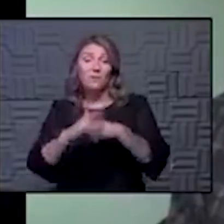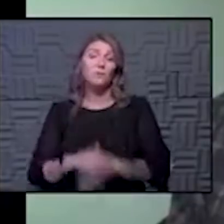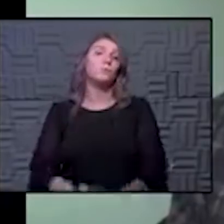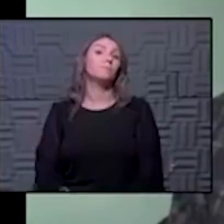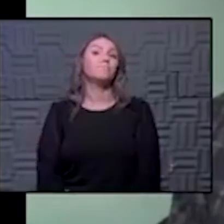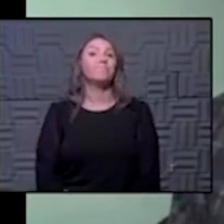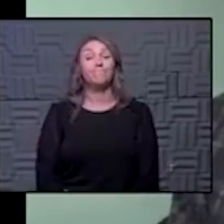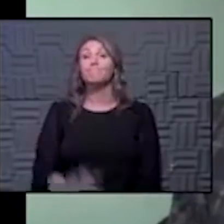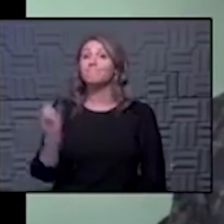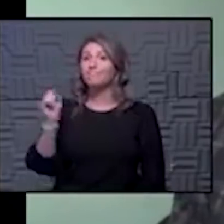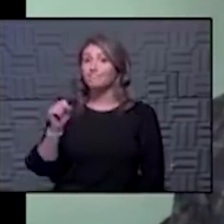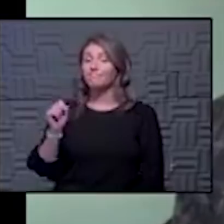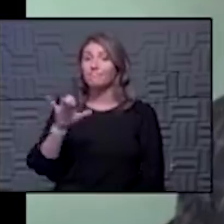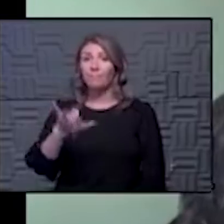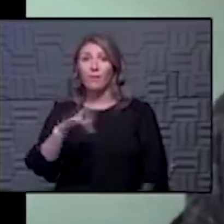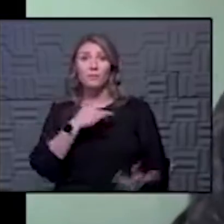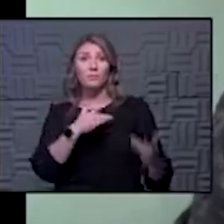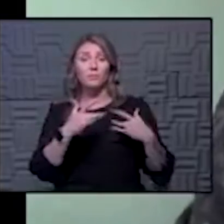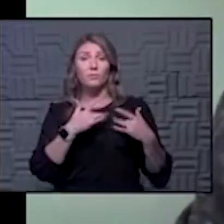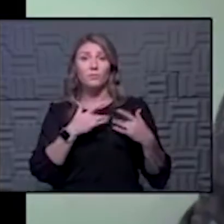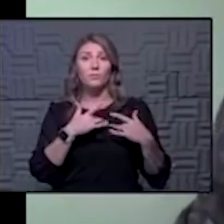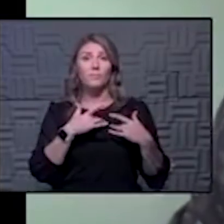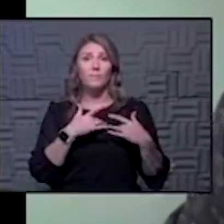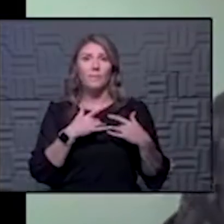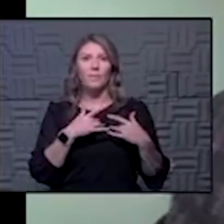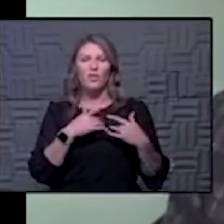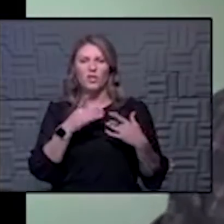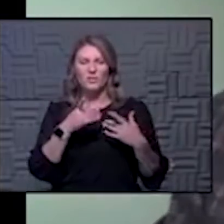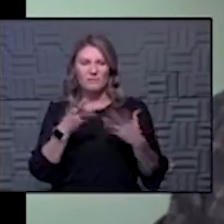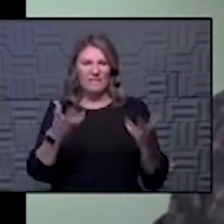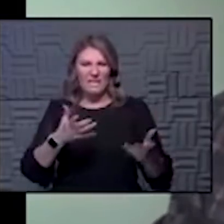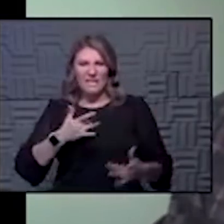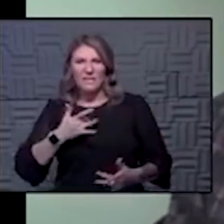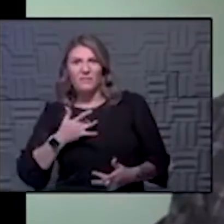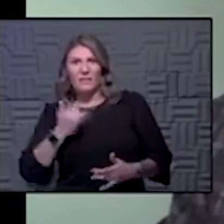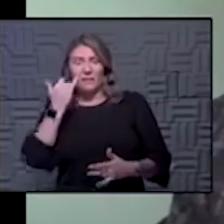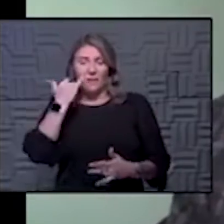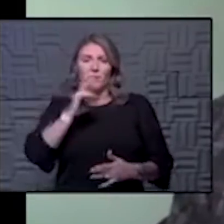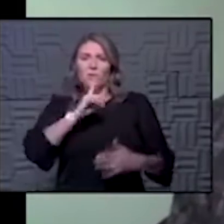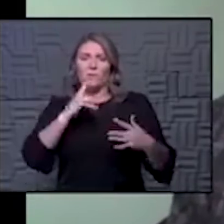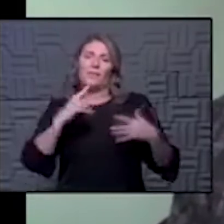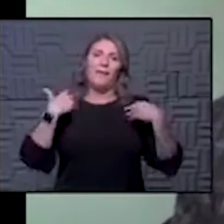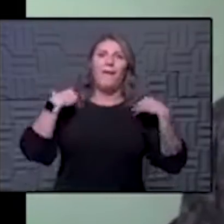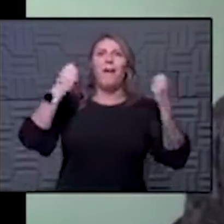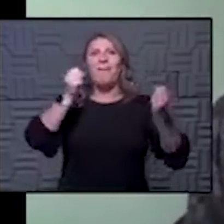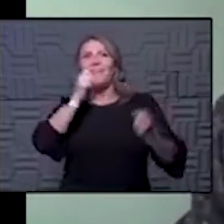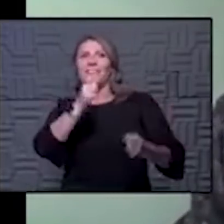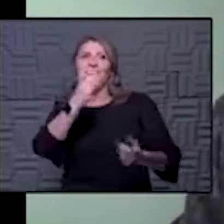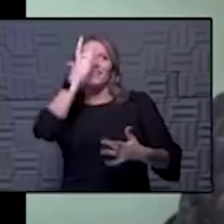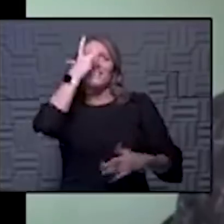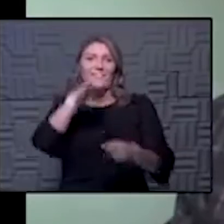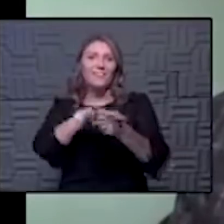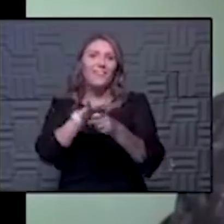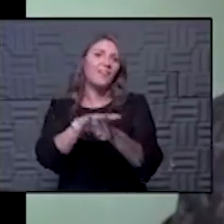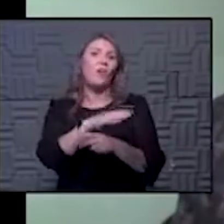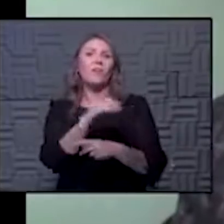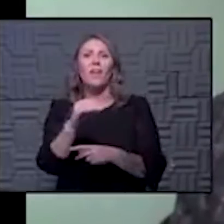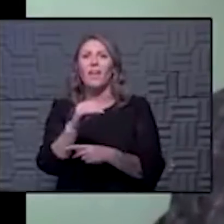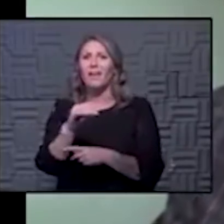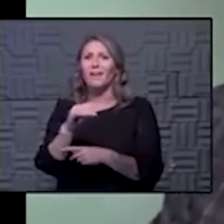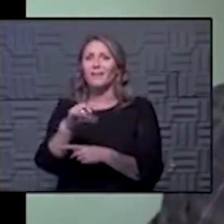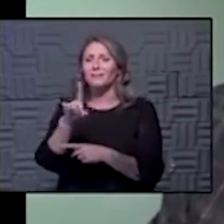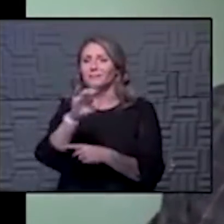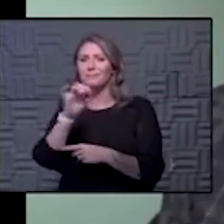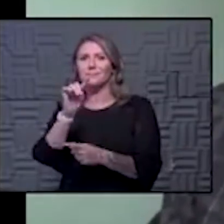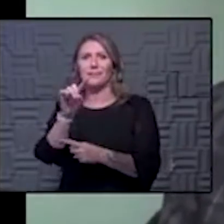Yeah, and I think that's a concern. I think there's this underlying feeling, gosh, if you're really healthy, you're not going to get sick enough. And I think, David, your data, 20% have